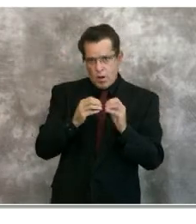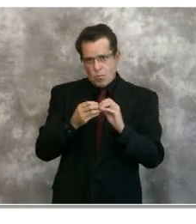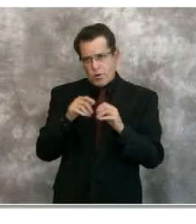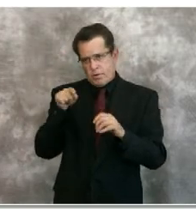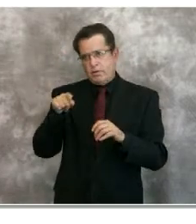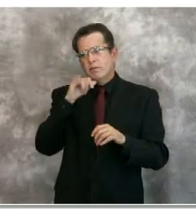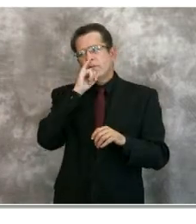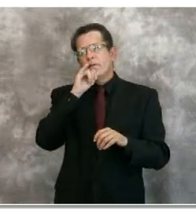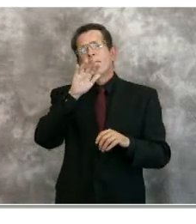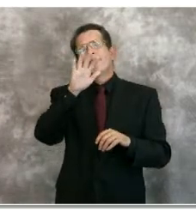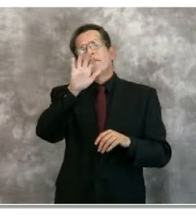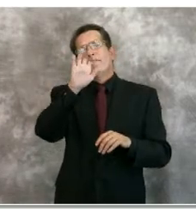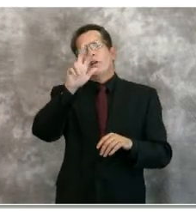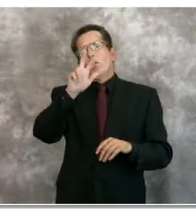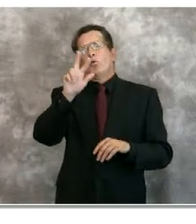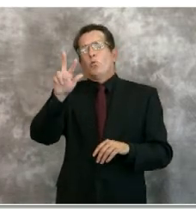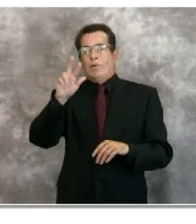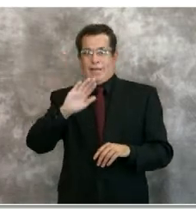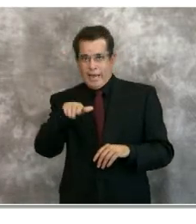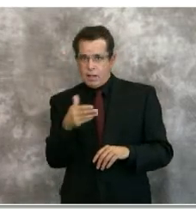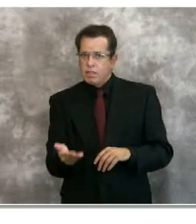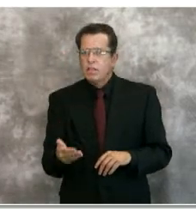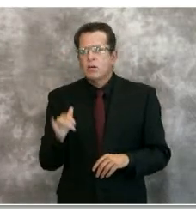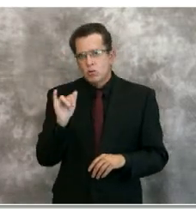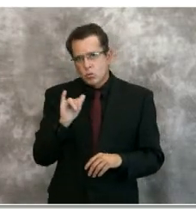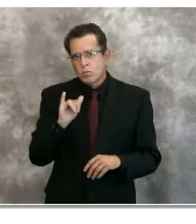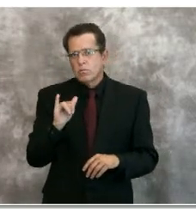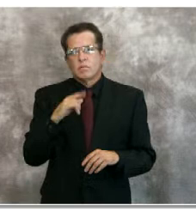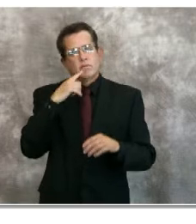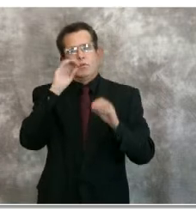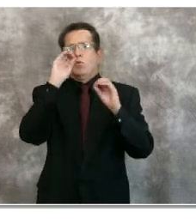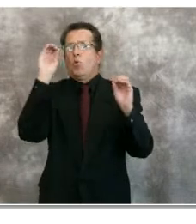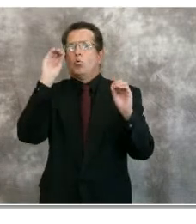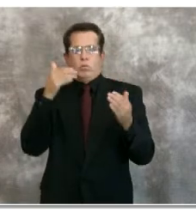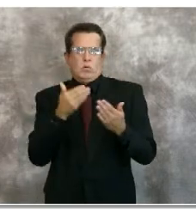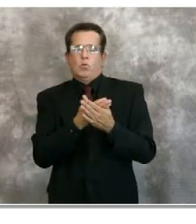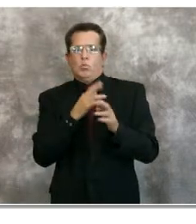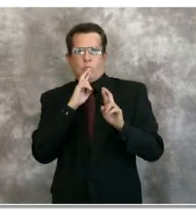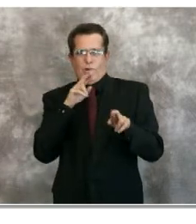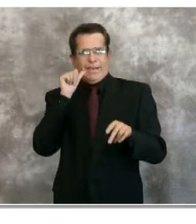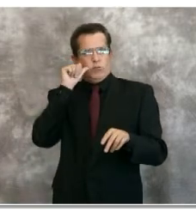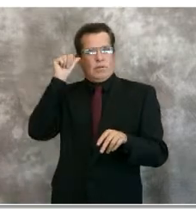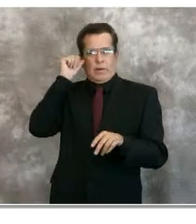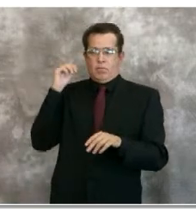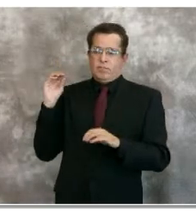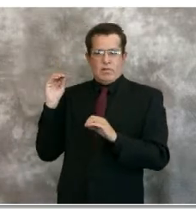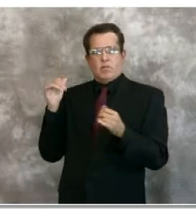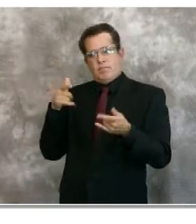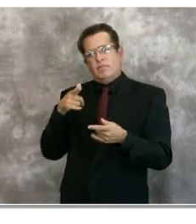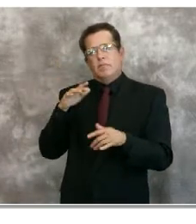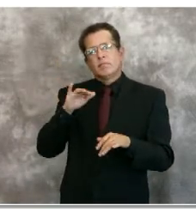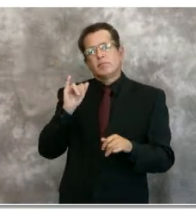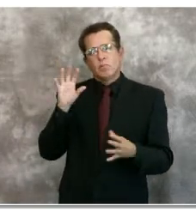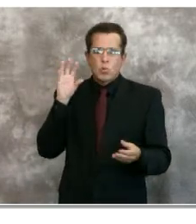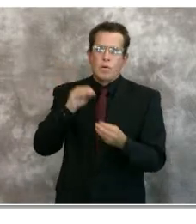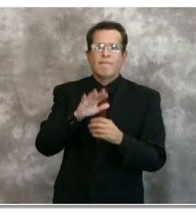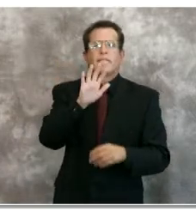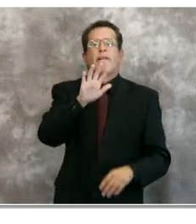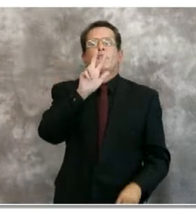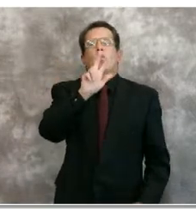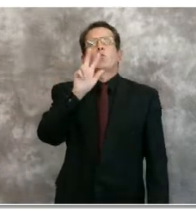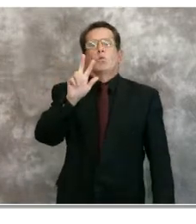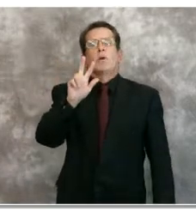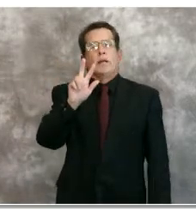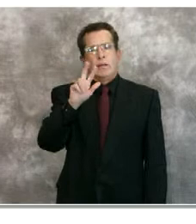includes 533 deaths. No new deaths were reported since yesterday. The age